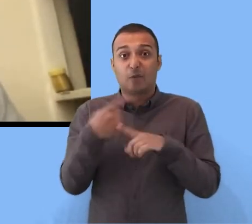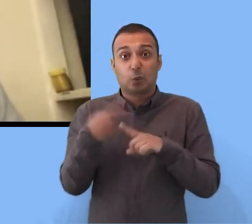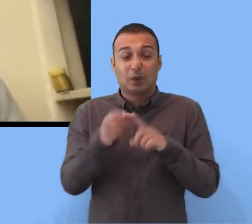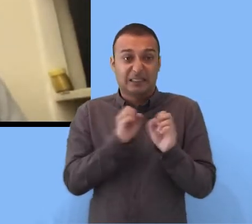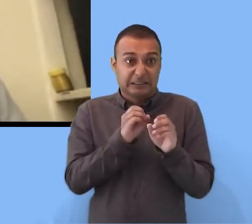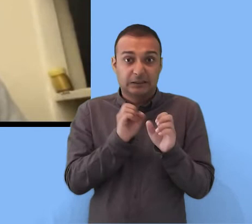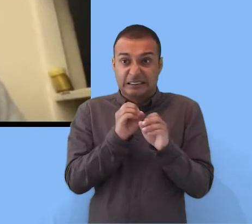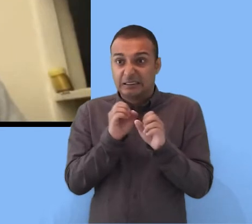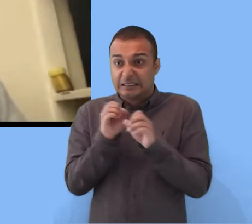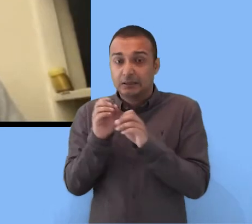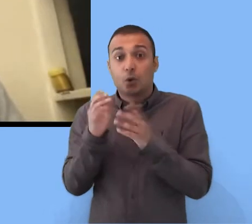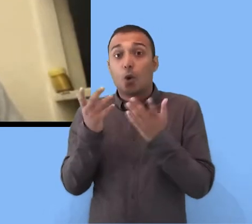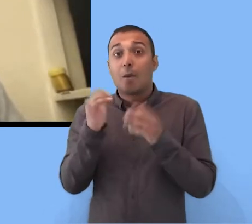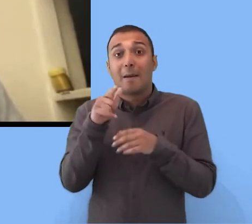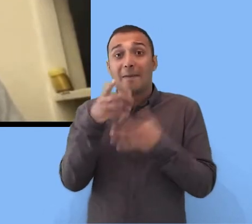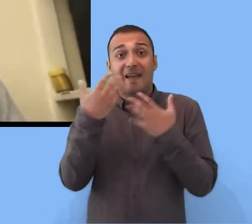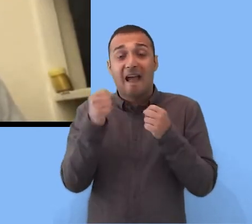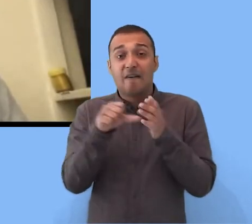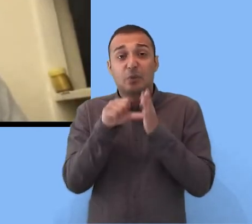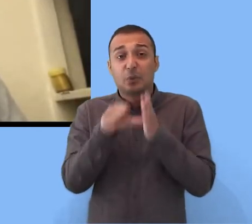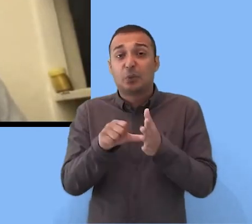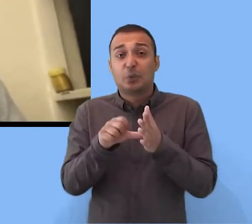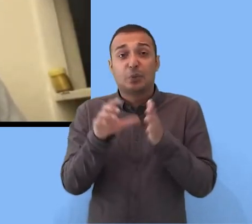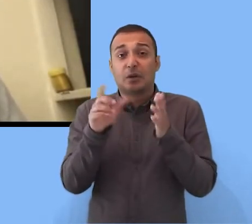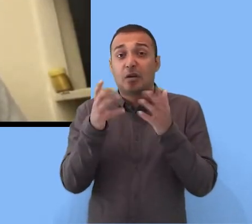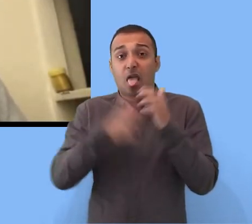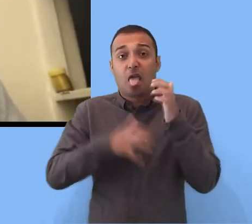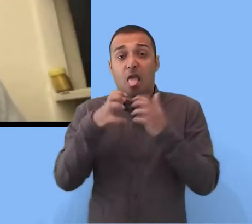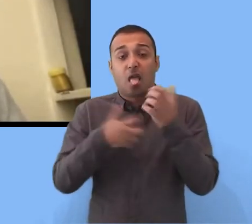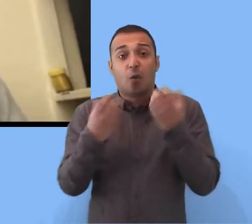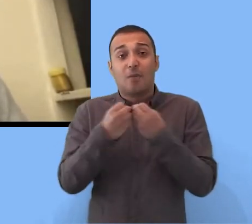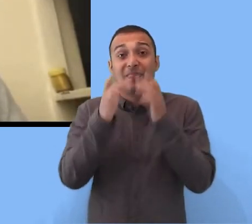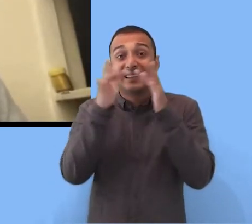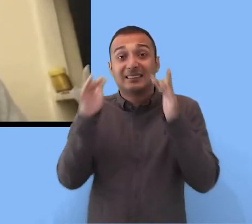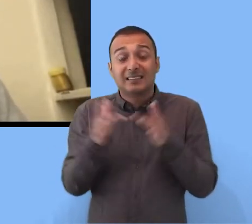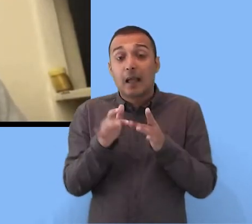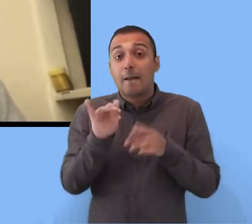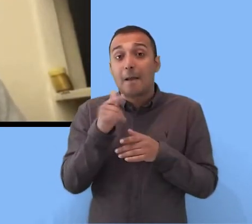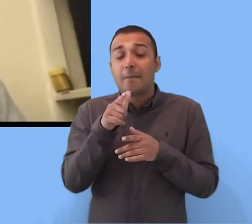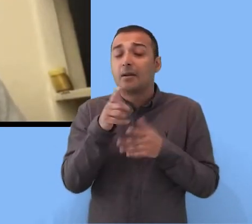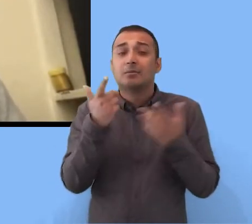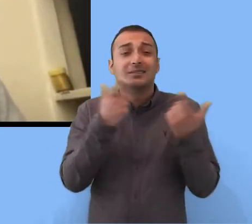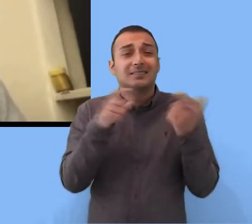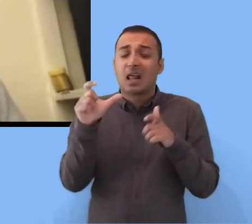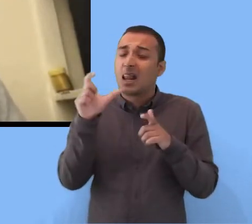it's imperative and it's important that we give feedback